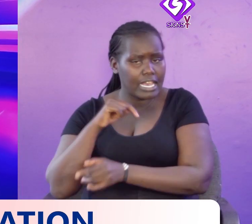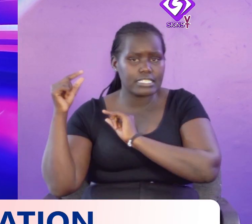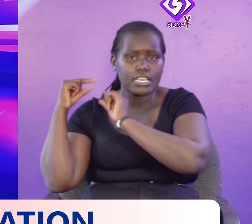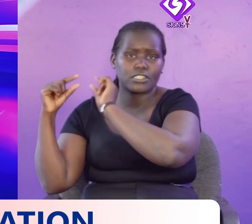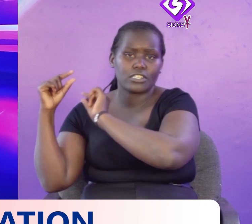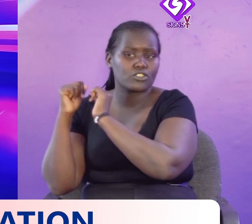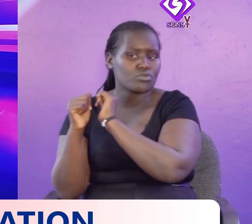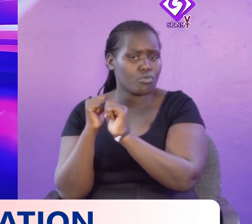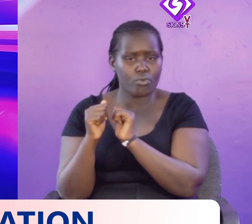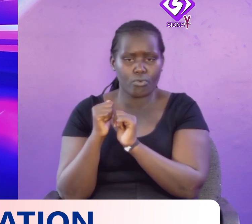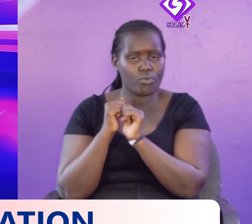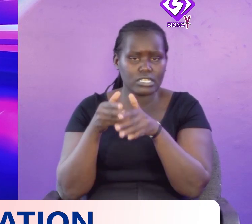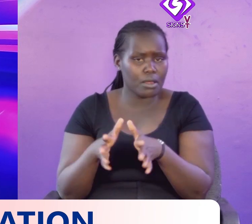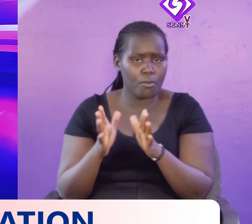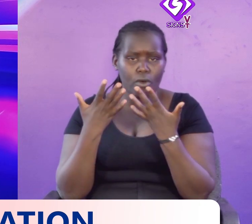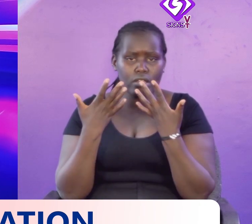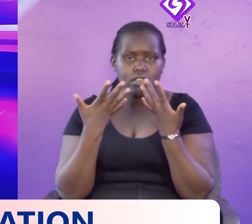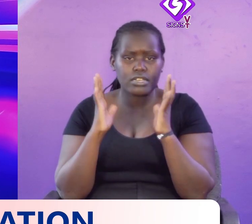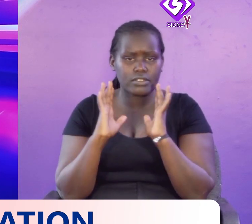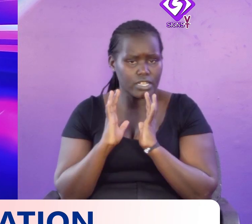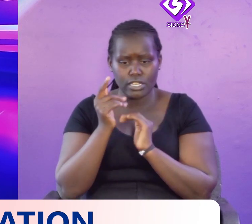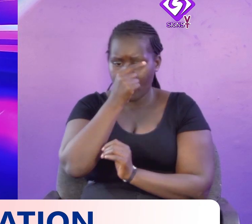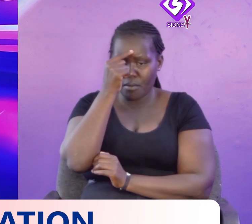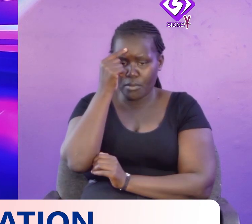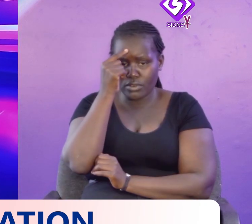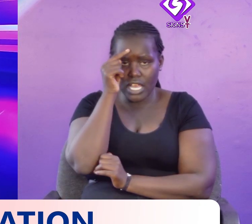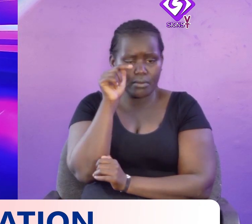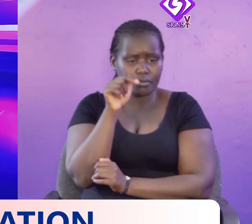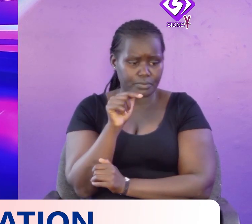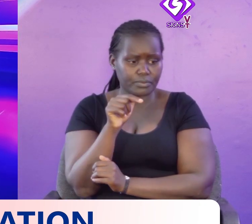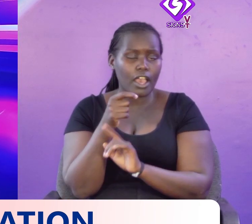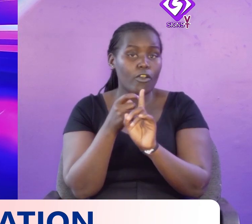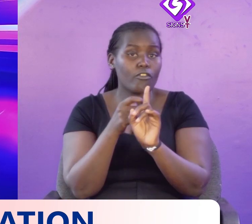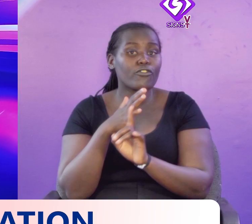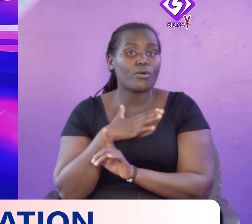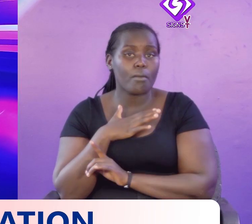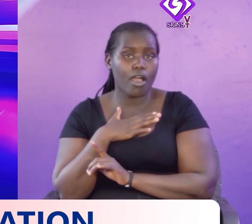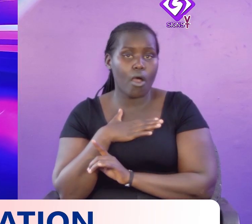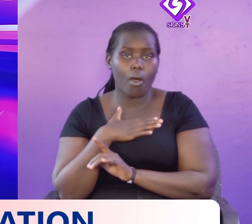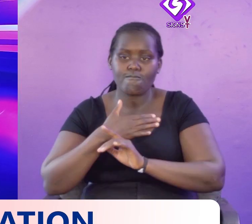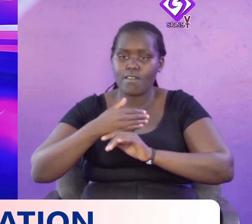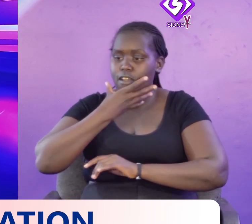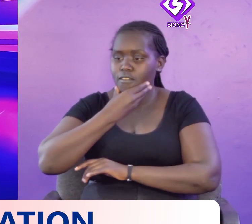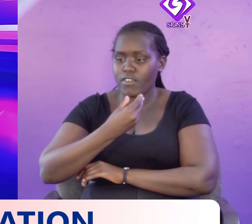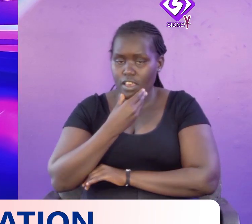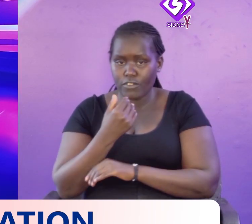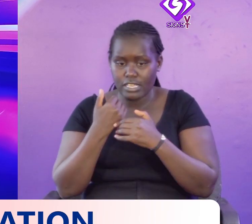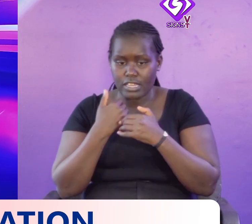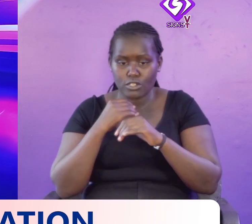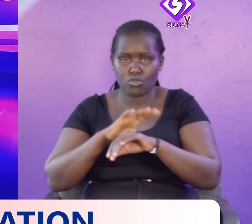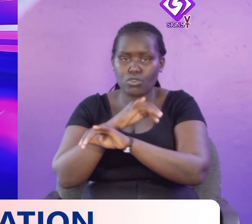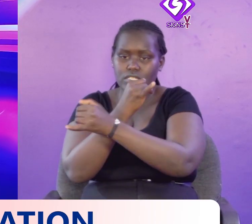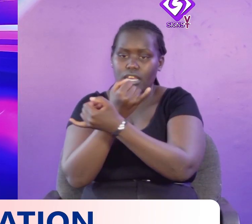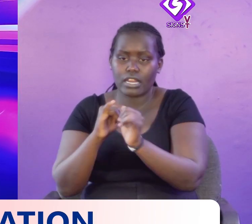they bore? Okay. Because it is from our forefathers, yes, that we got independence.